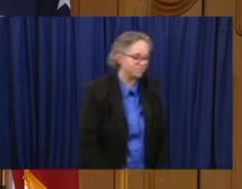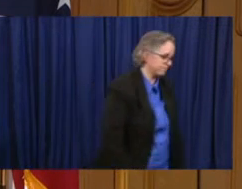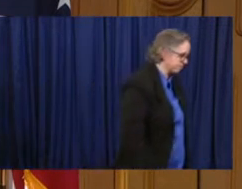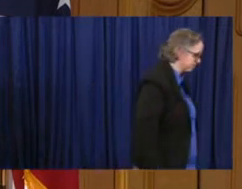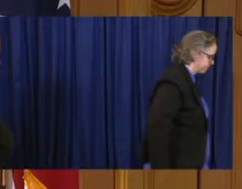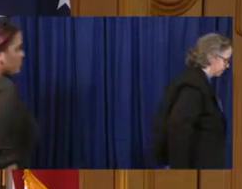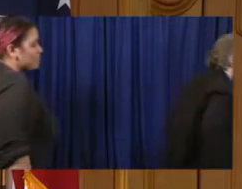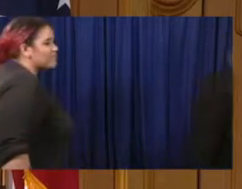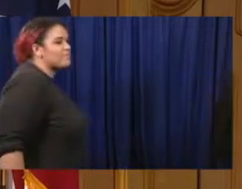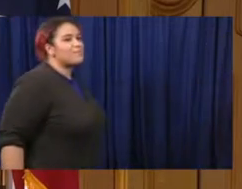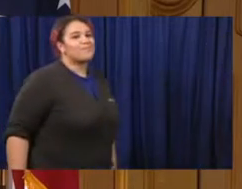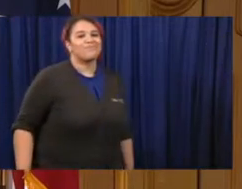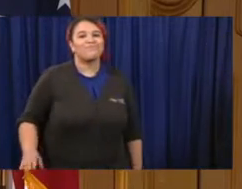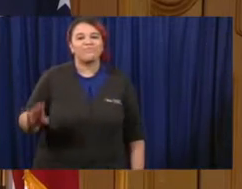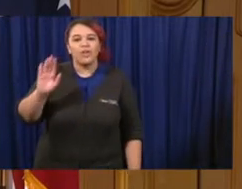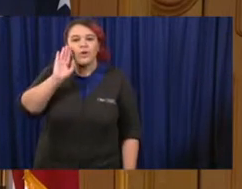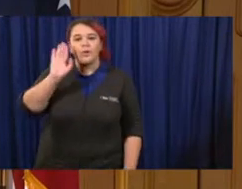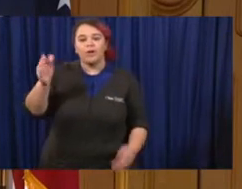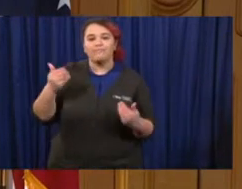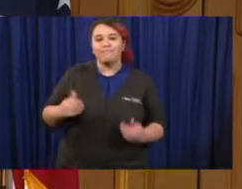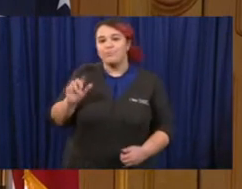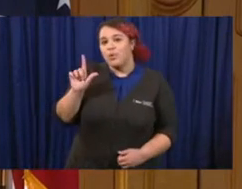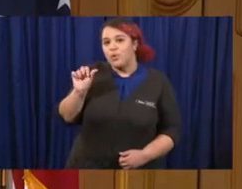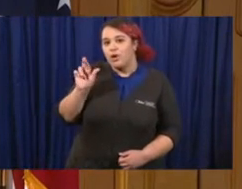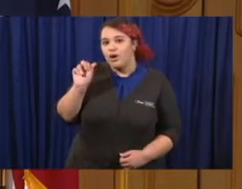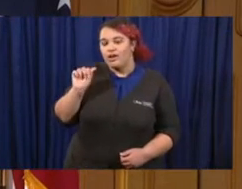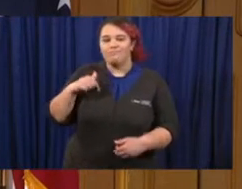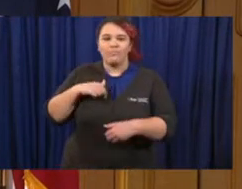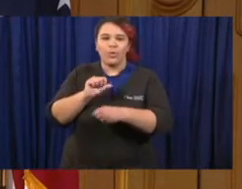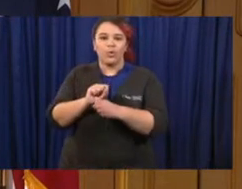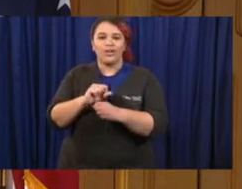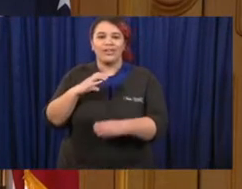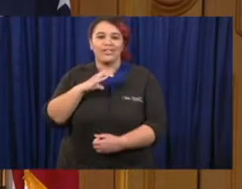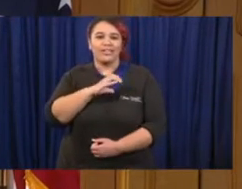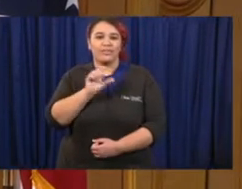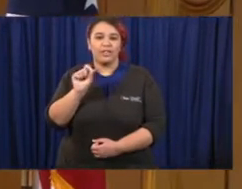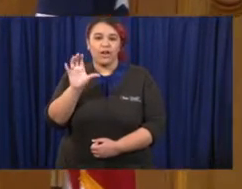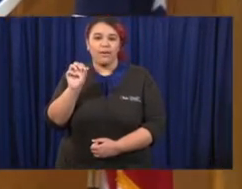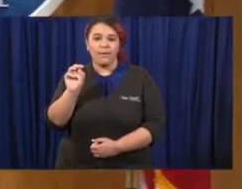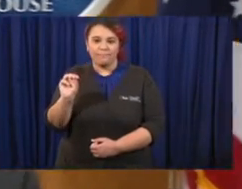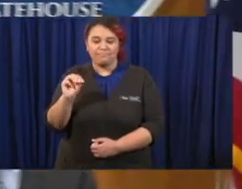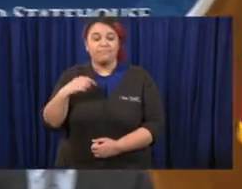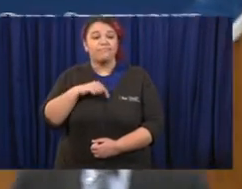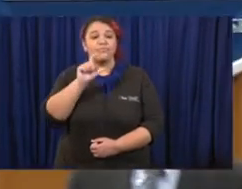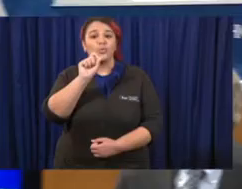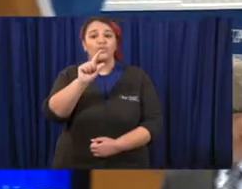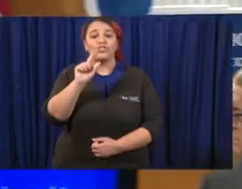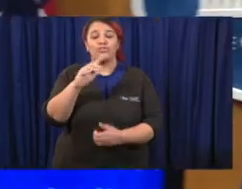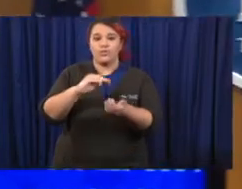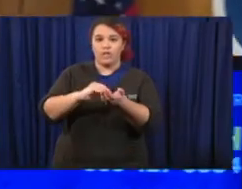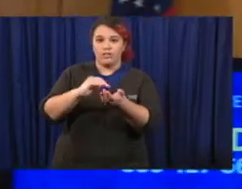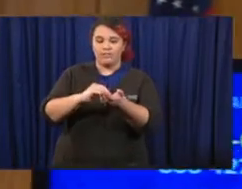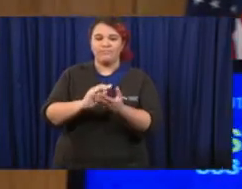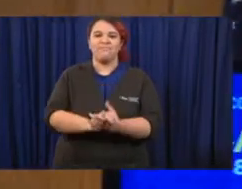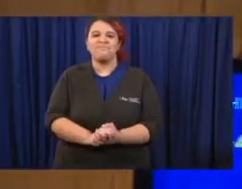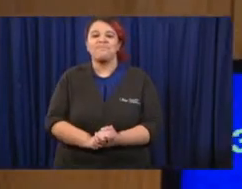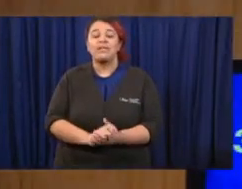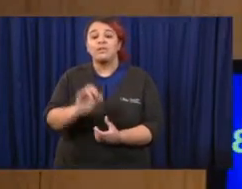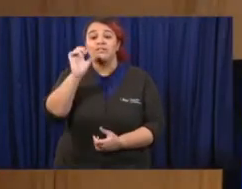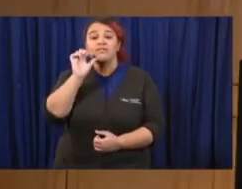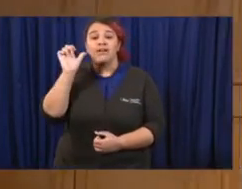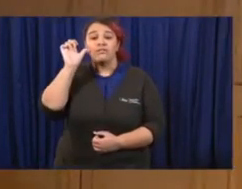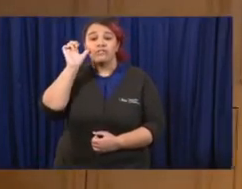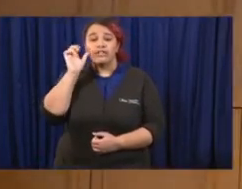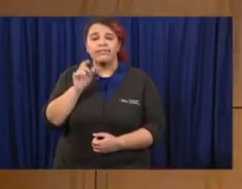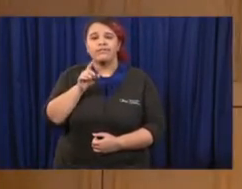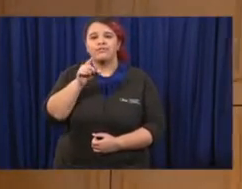Hi, this is Laura Hancock from Cleveland.com. I have a question for Dr. Acton. You had talked yesterday about